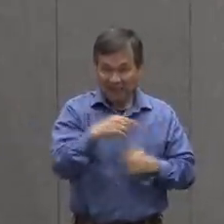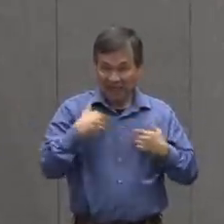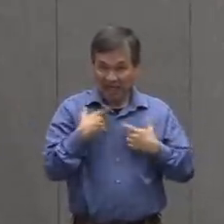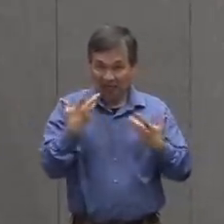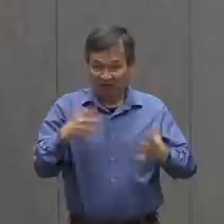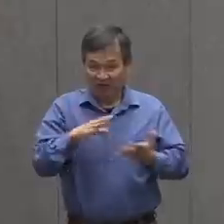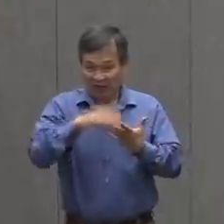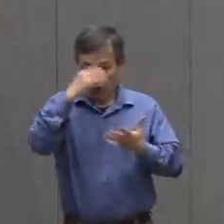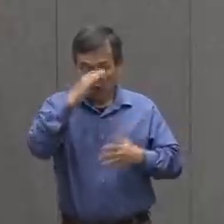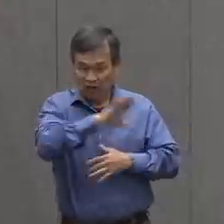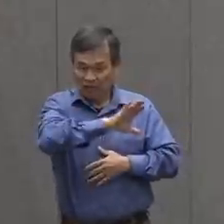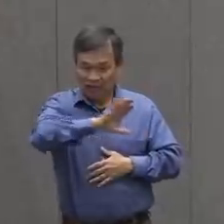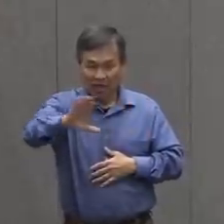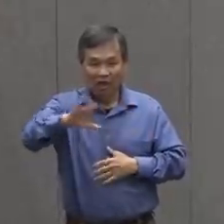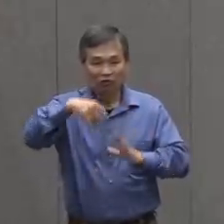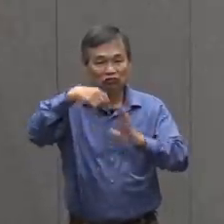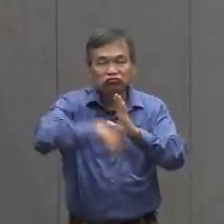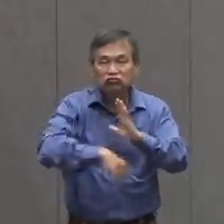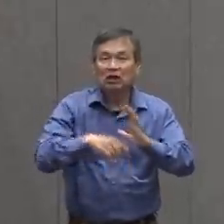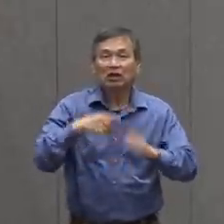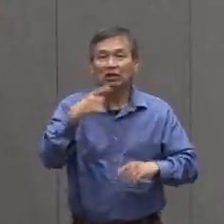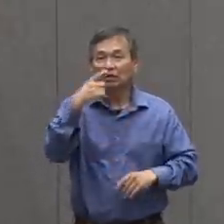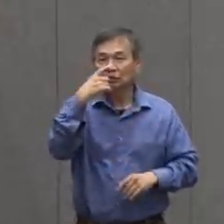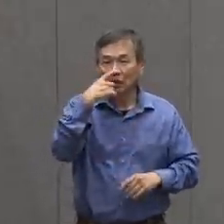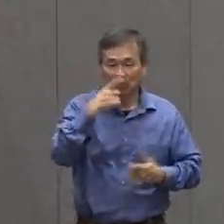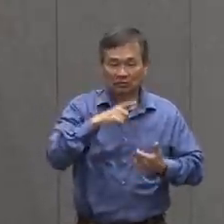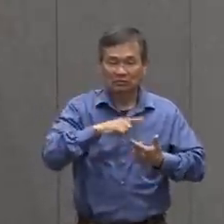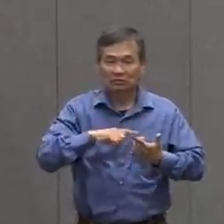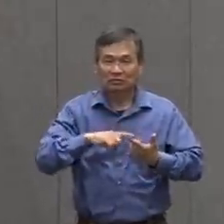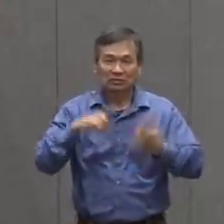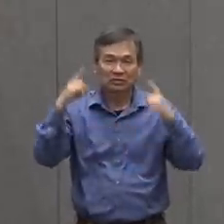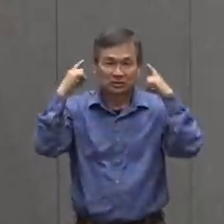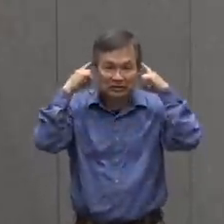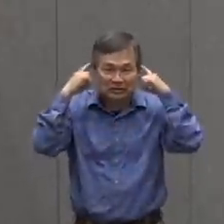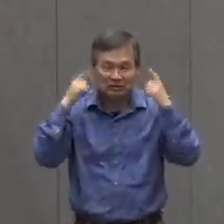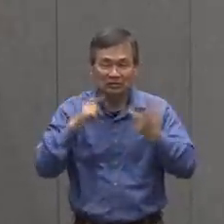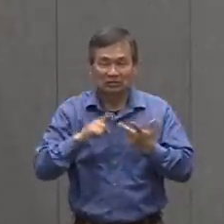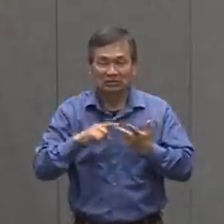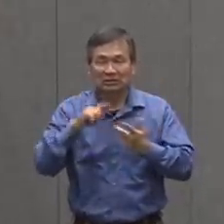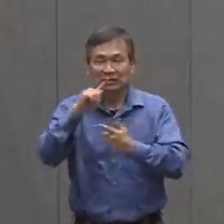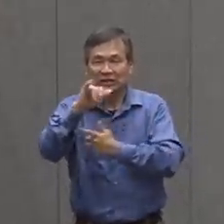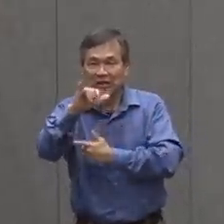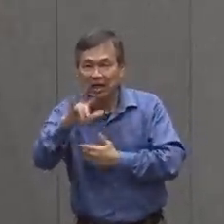The noses and the ears, the tails,